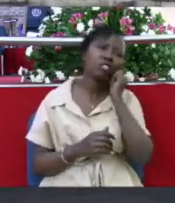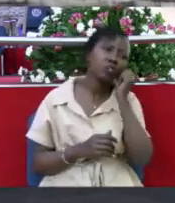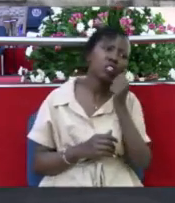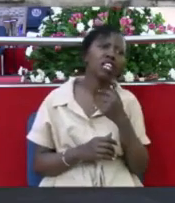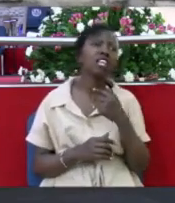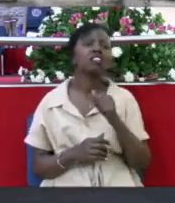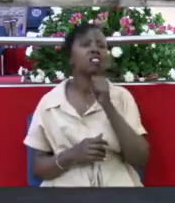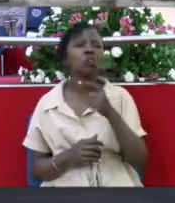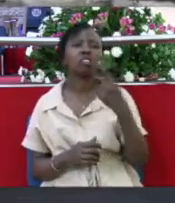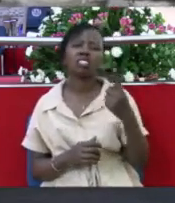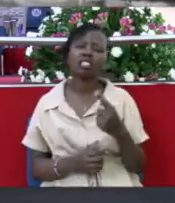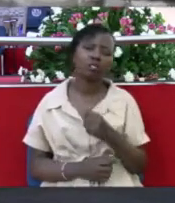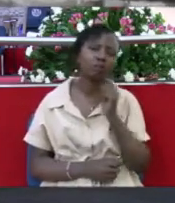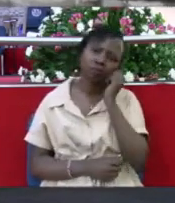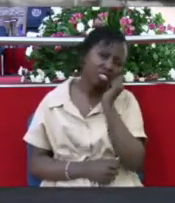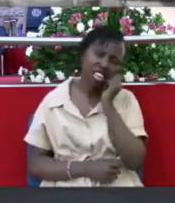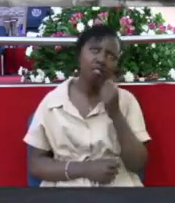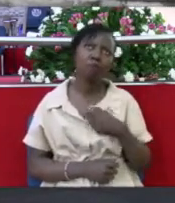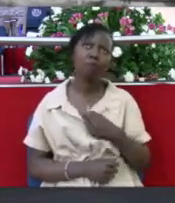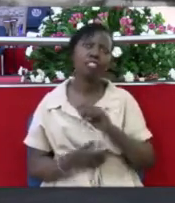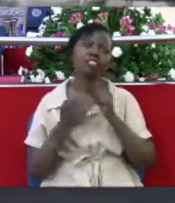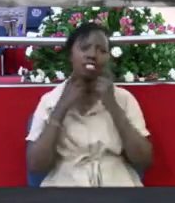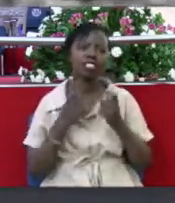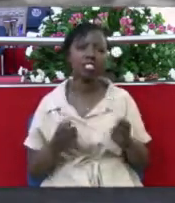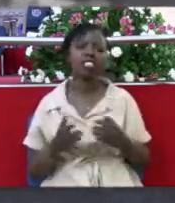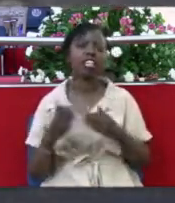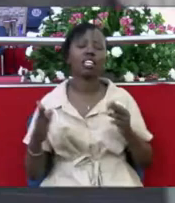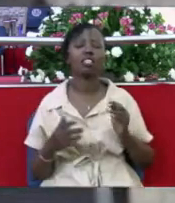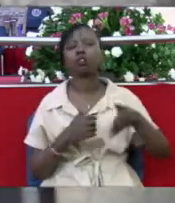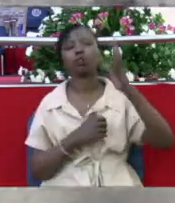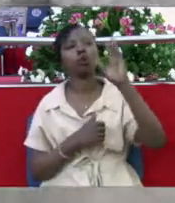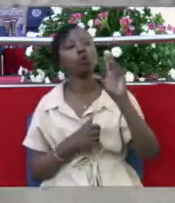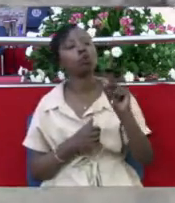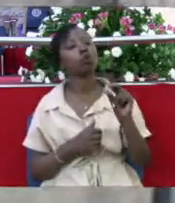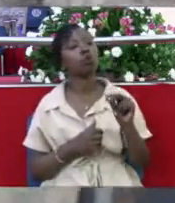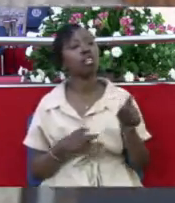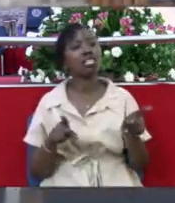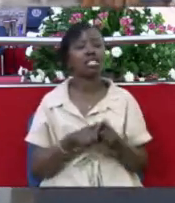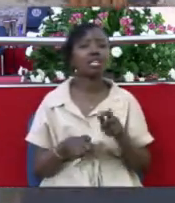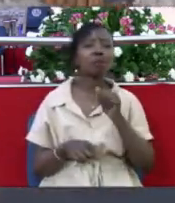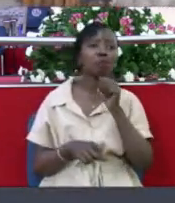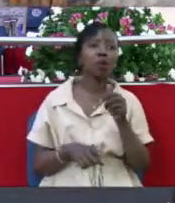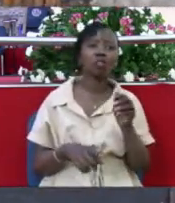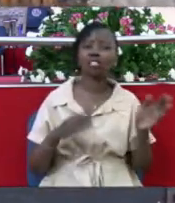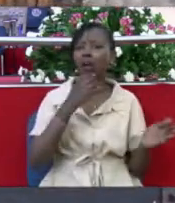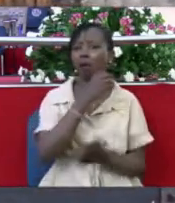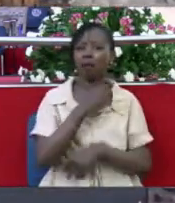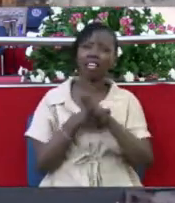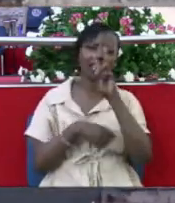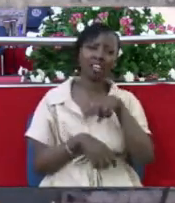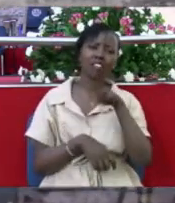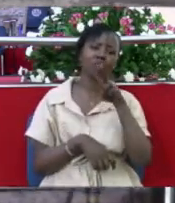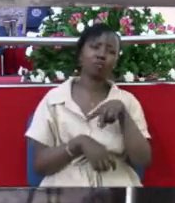Sio kujitazamia na kusema nimemkosea Mungu. It is also not a bad attitude. Sio kuwa na mtazamo mbaya. That we